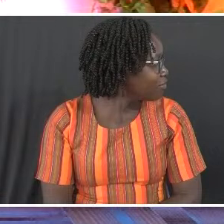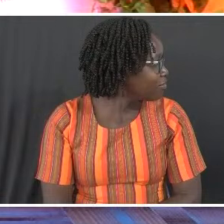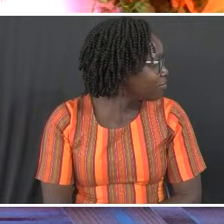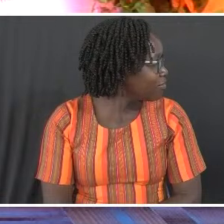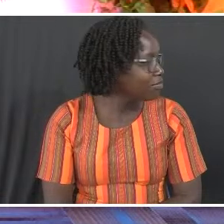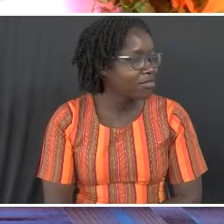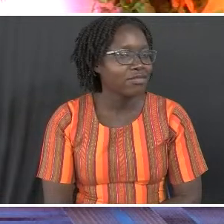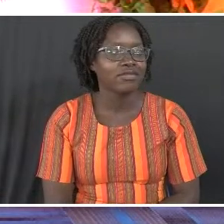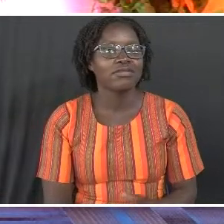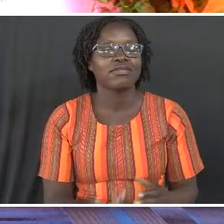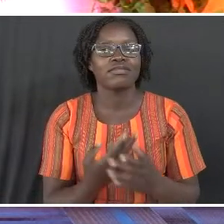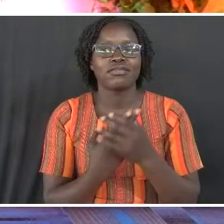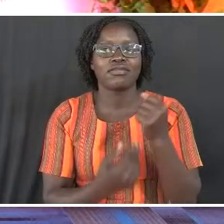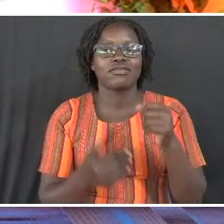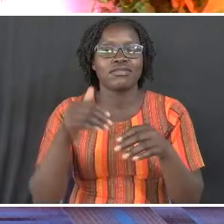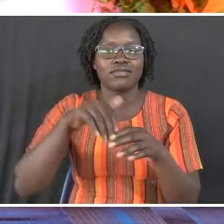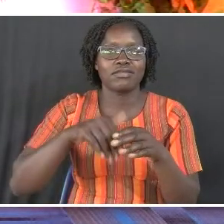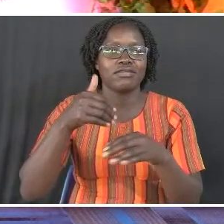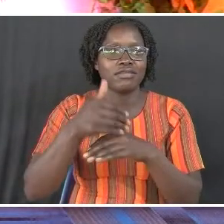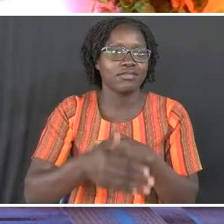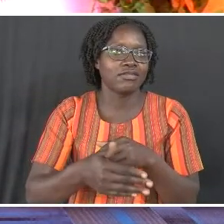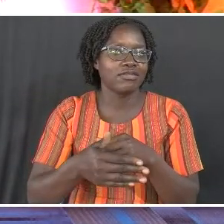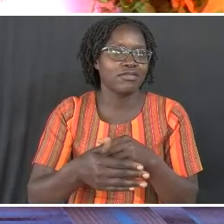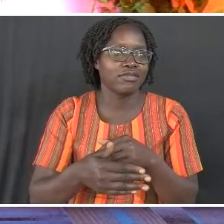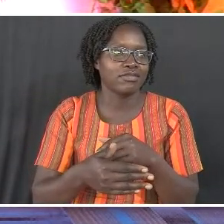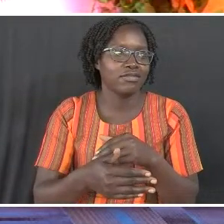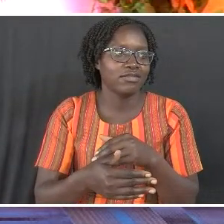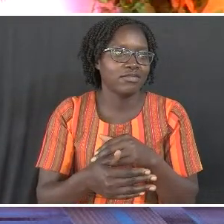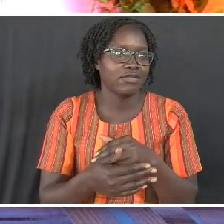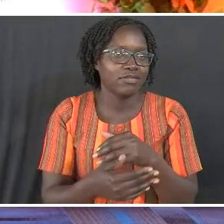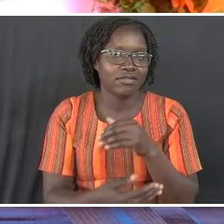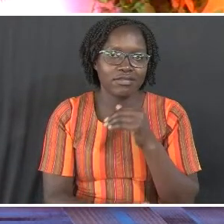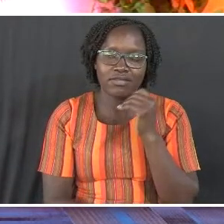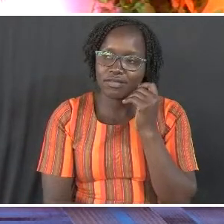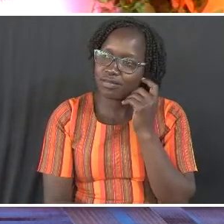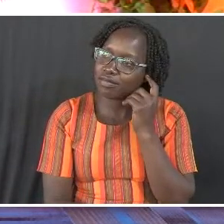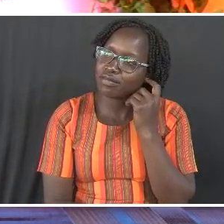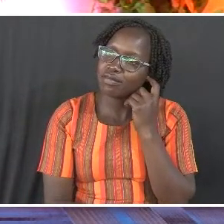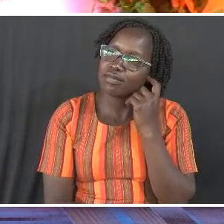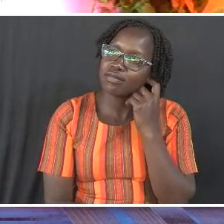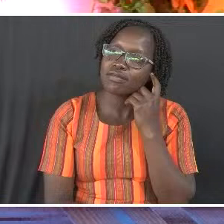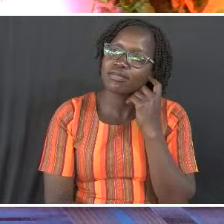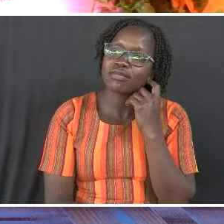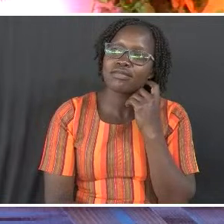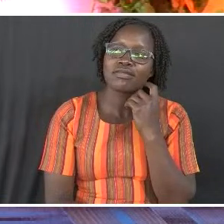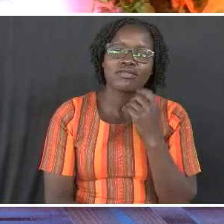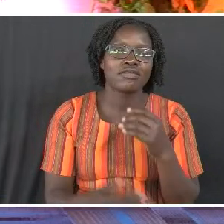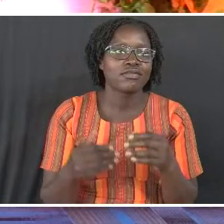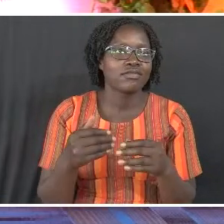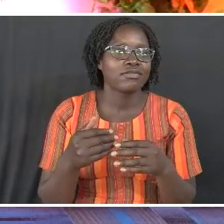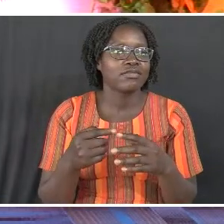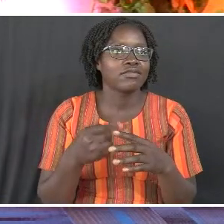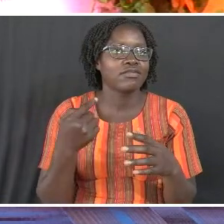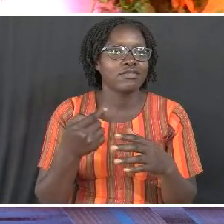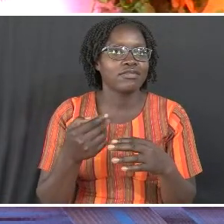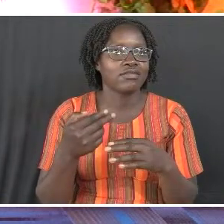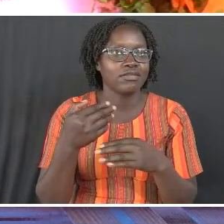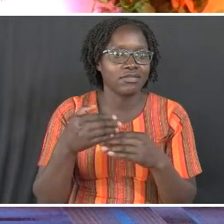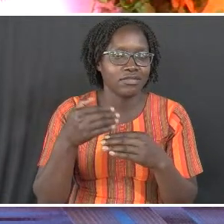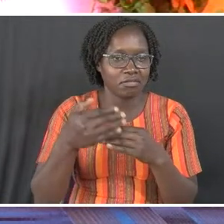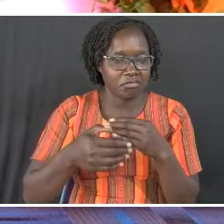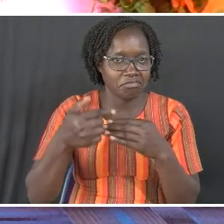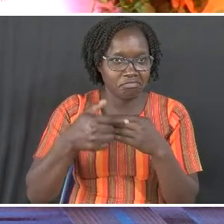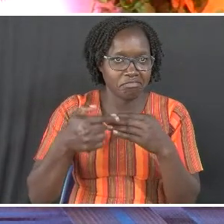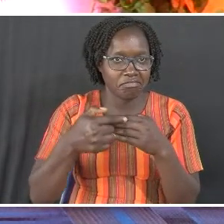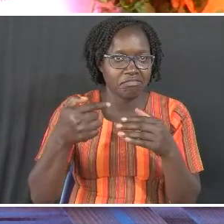outside and inside. Yes. So make sure you brush on the outer surface and again